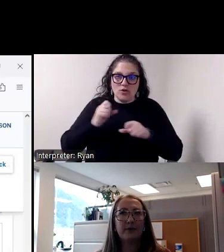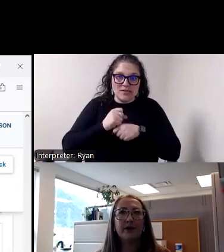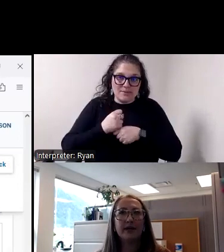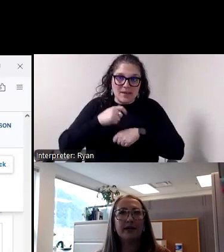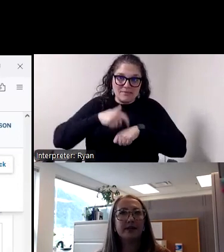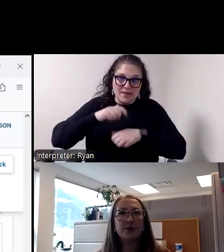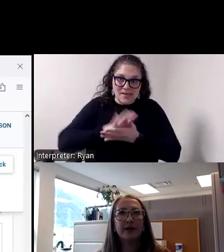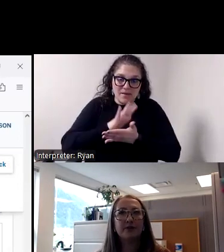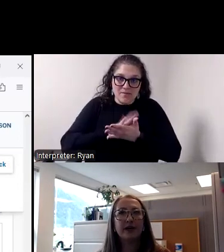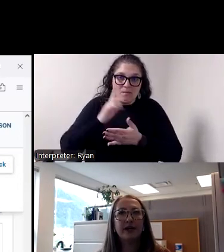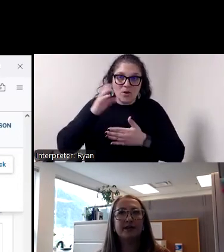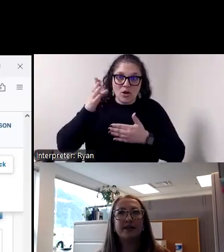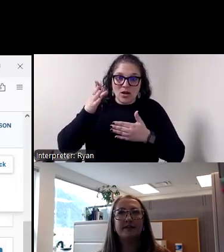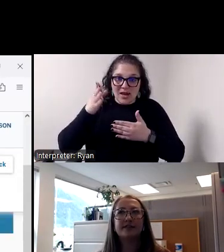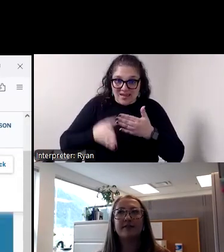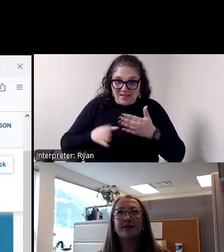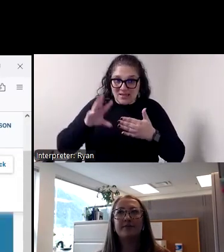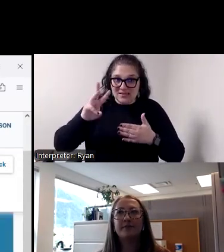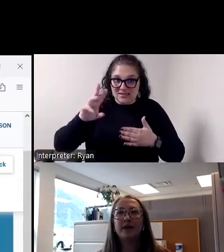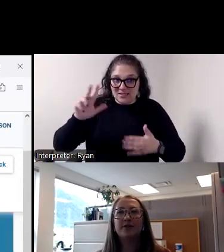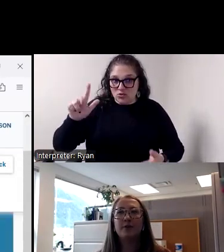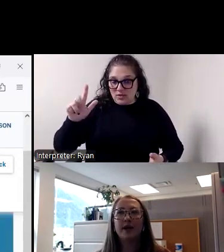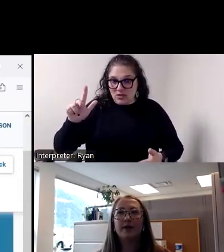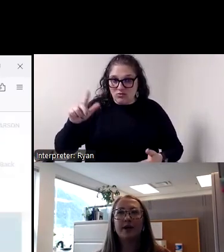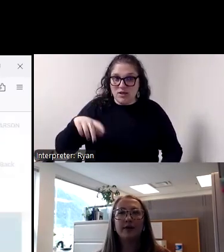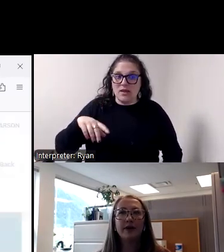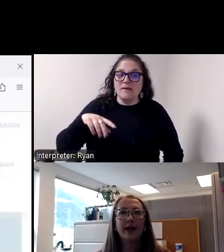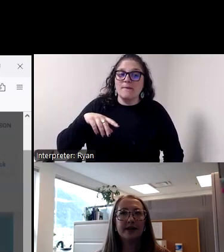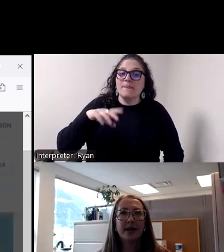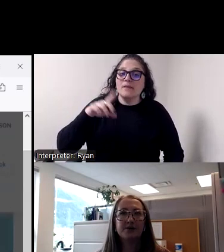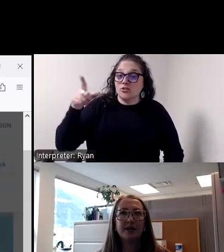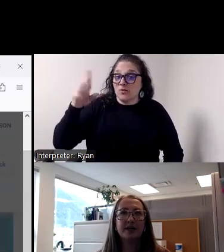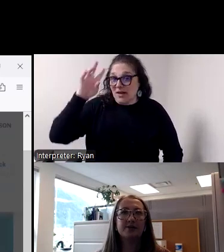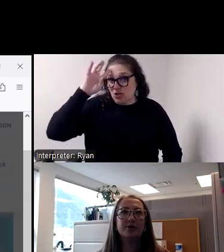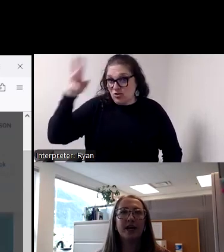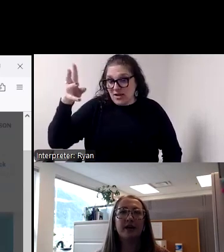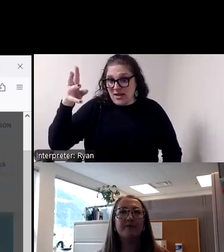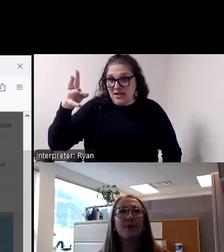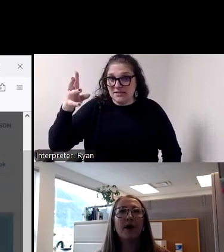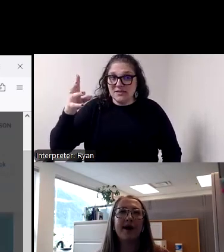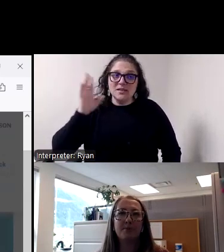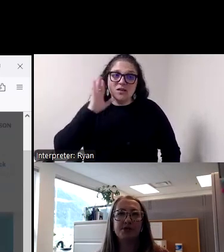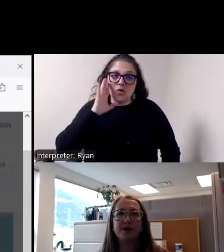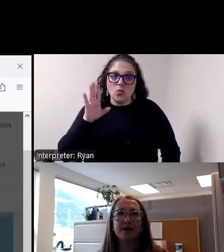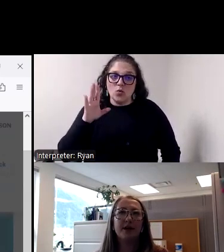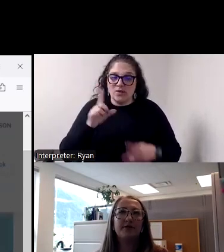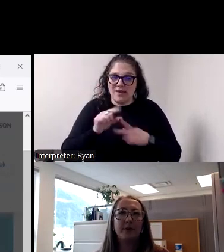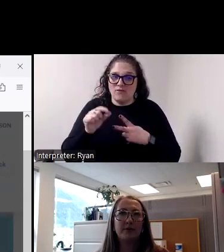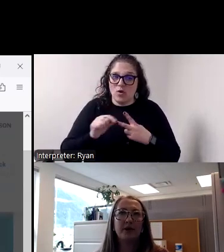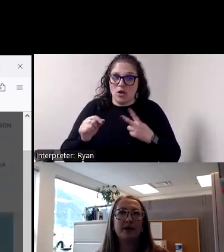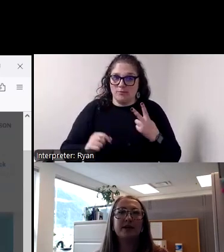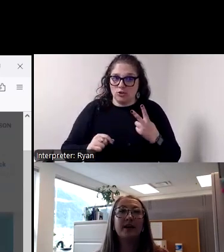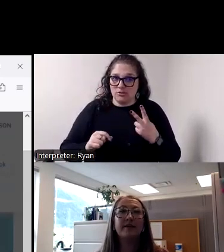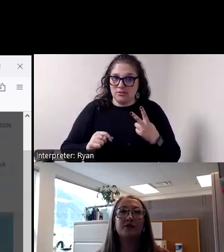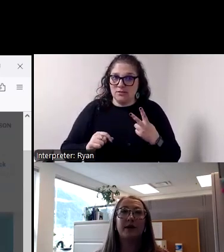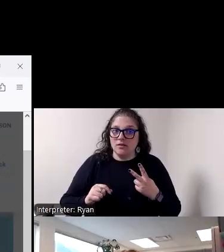for pay period ending 6/23 and 7/7. So when I go to hit create a timesheet, it's only going to give me one option for pay